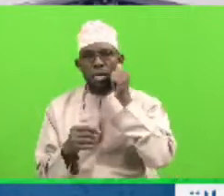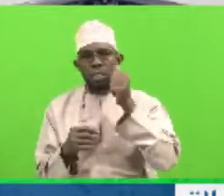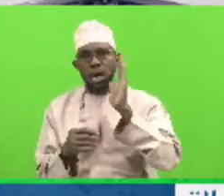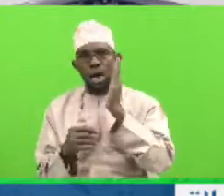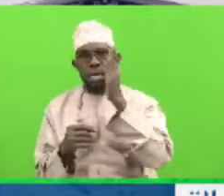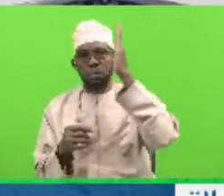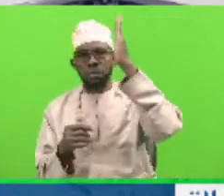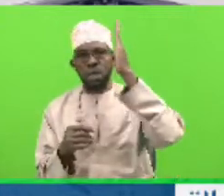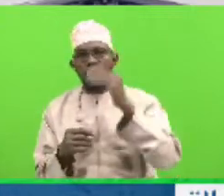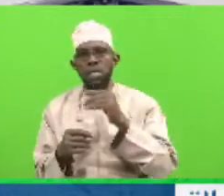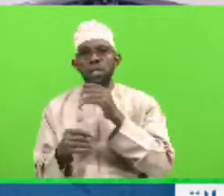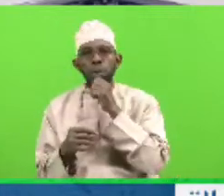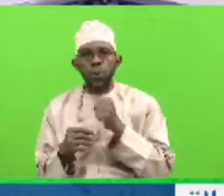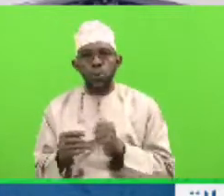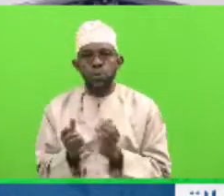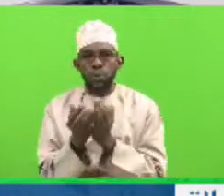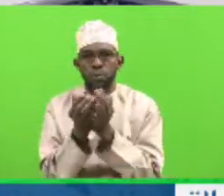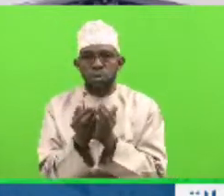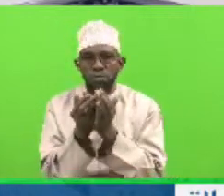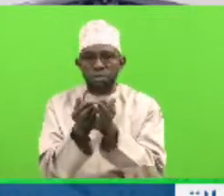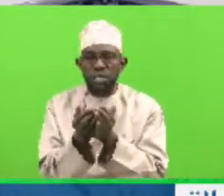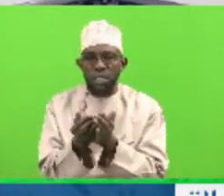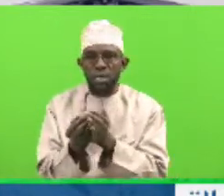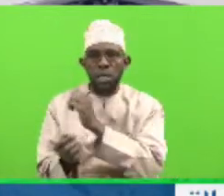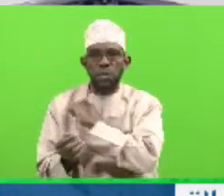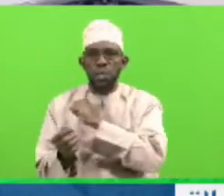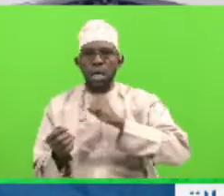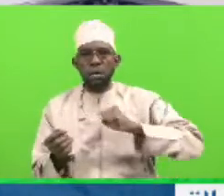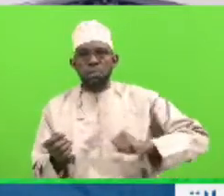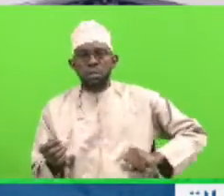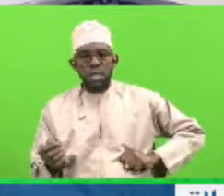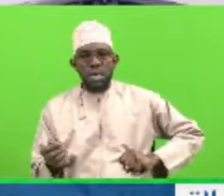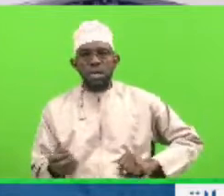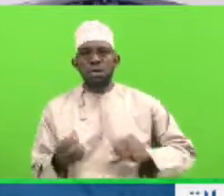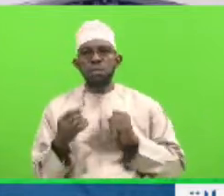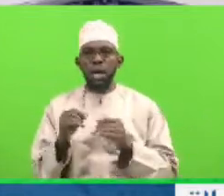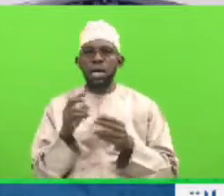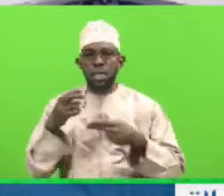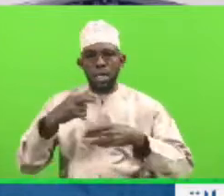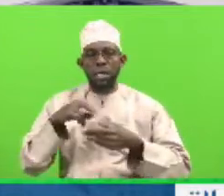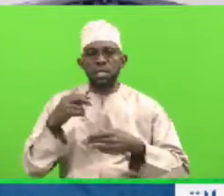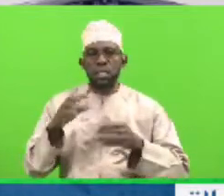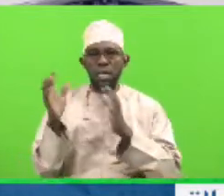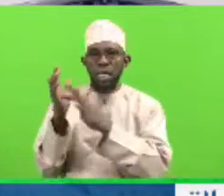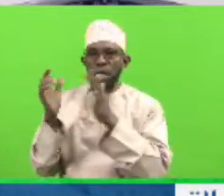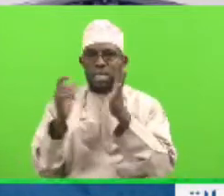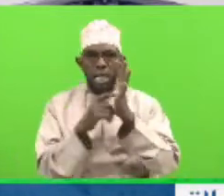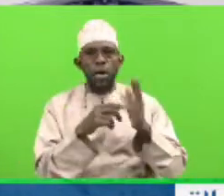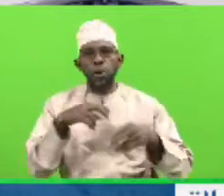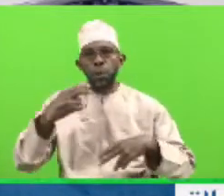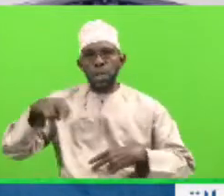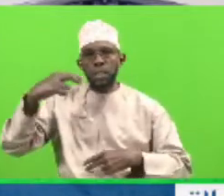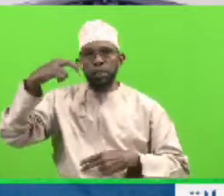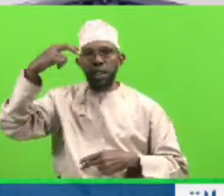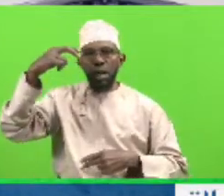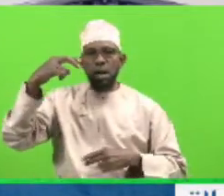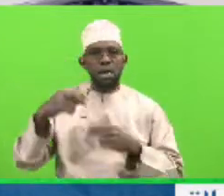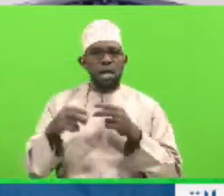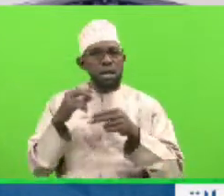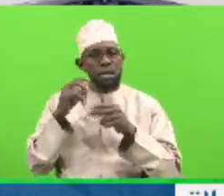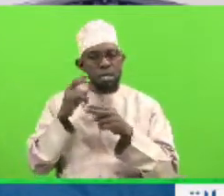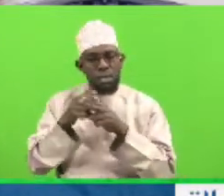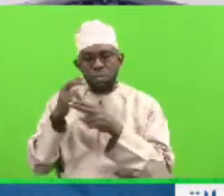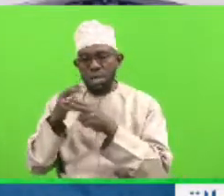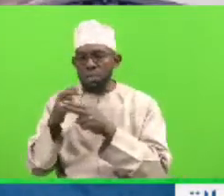many with Nuh. I have many with Sulaiman. I have many with Isa. And you name them, name them, name them. But